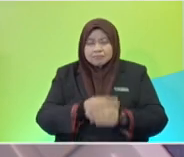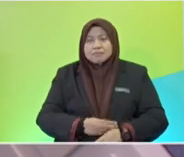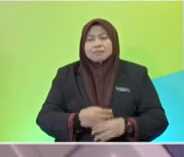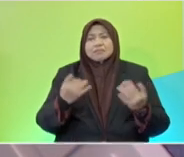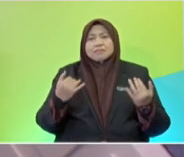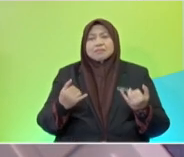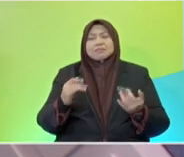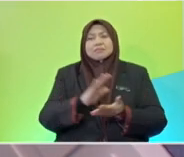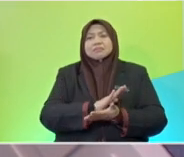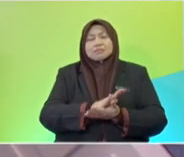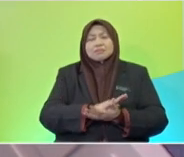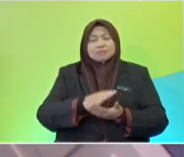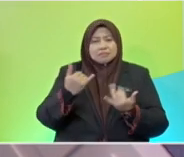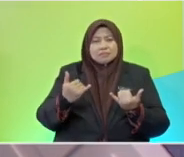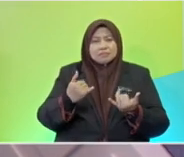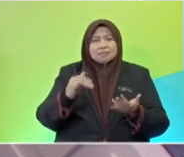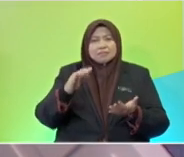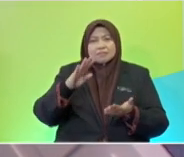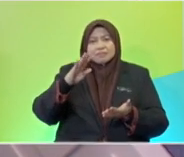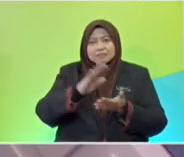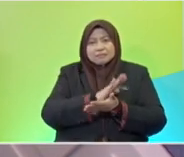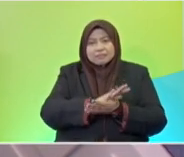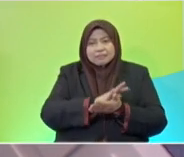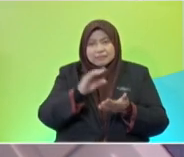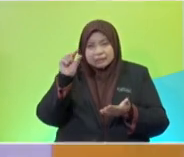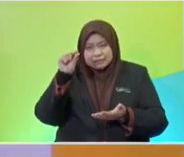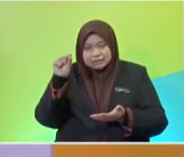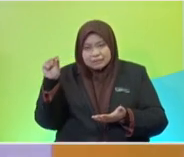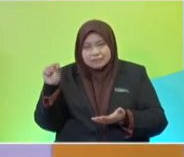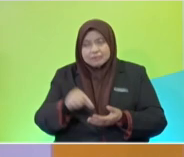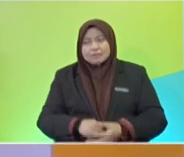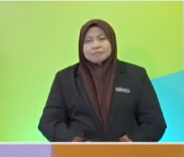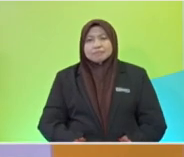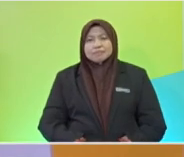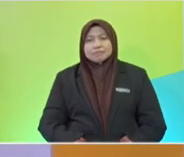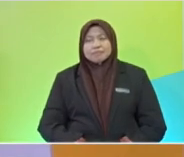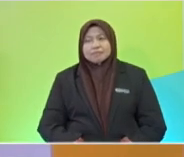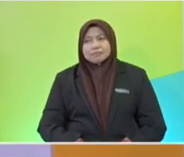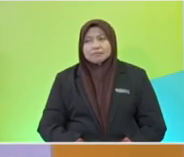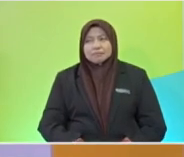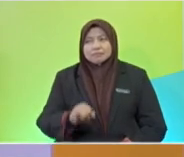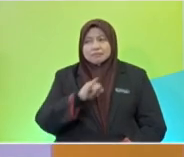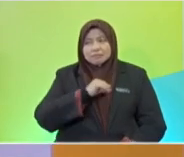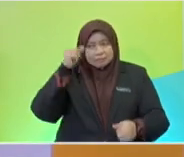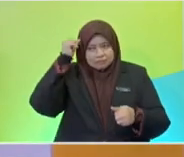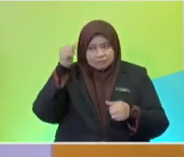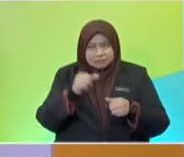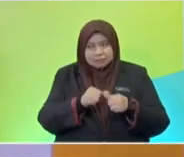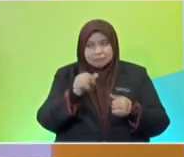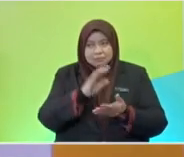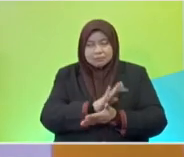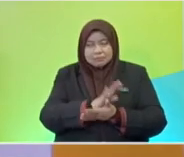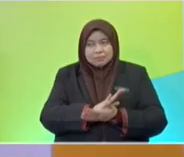cast from the tracing paper? For tracing paper, okay, if I remember tracing paper,